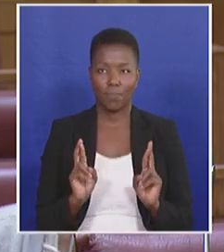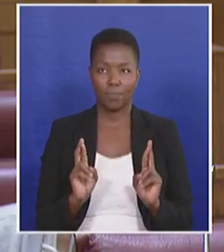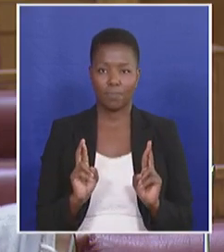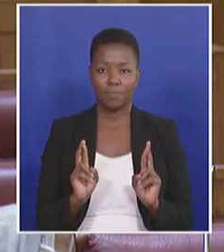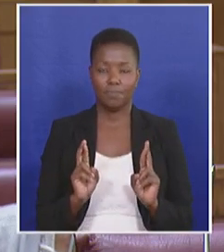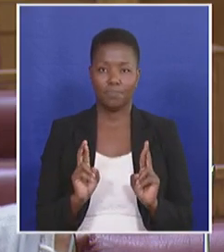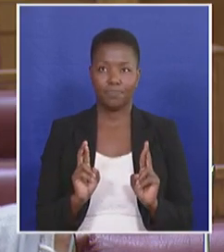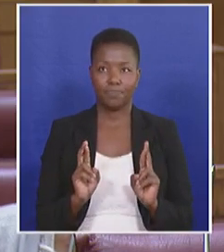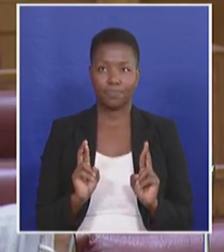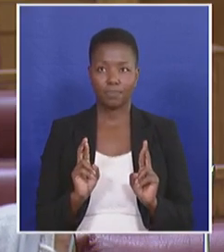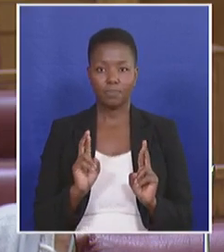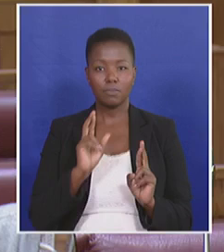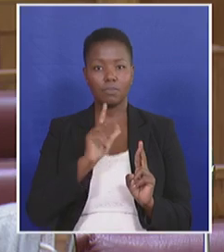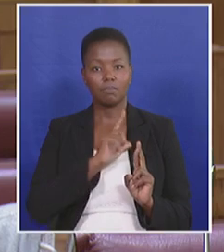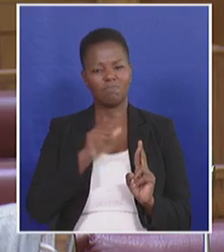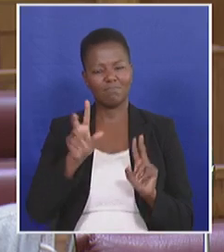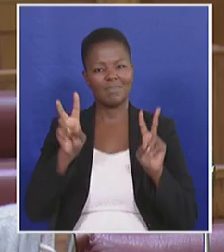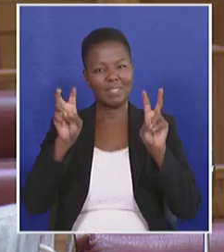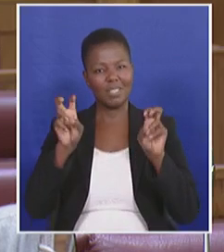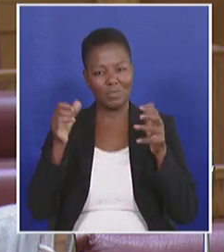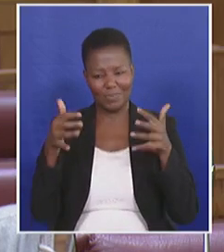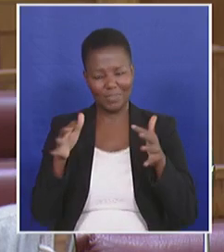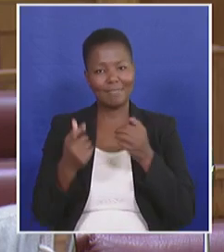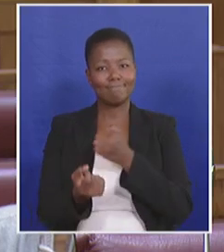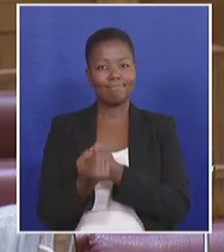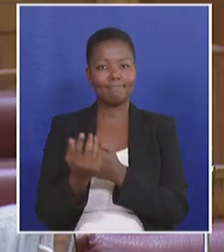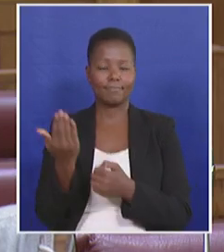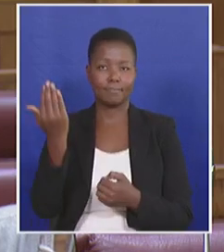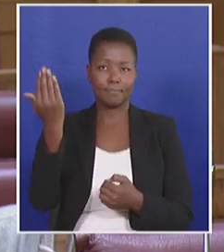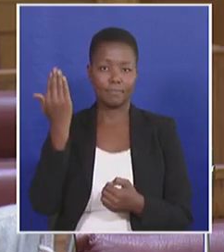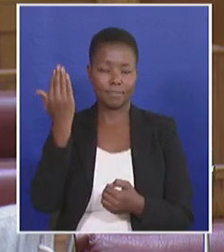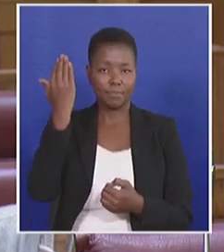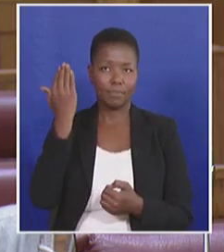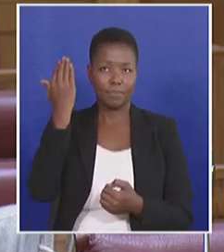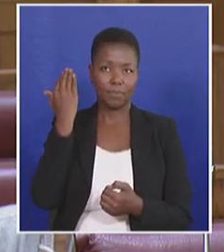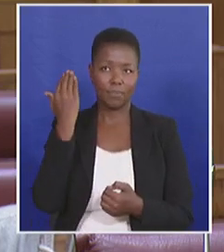as having arose out of the